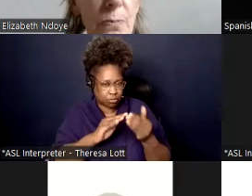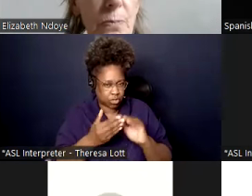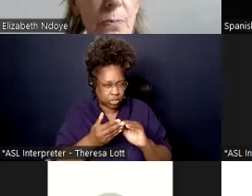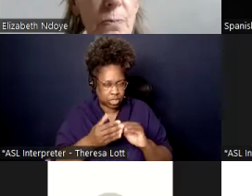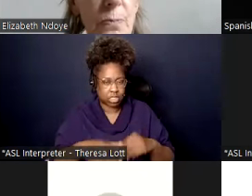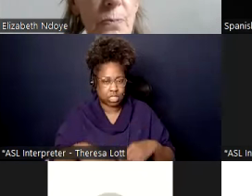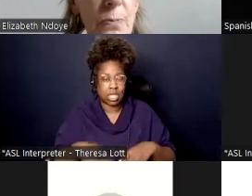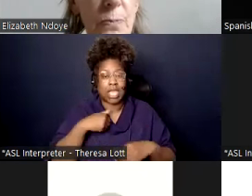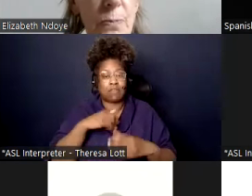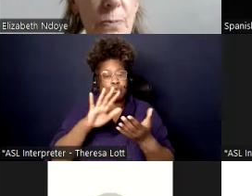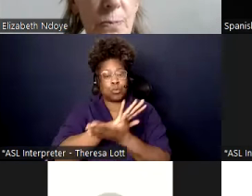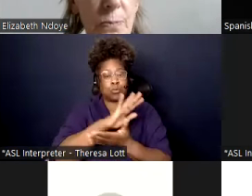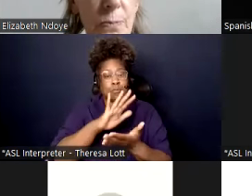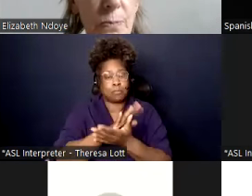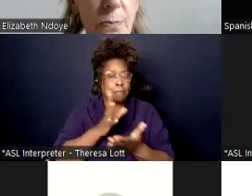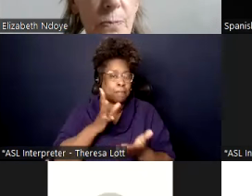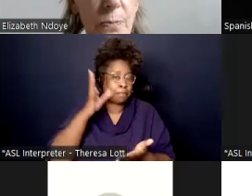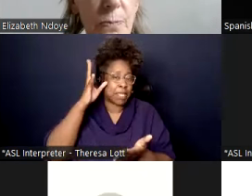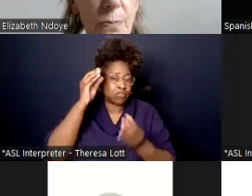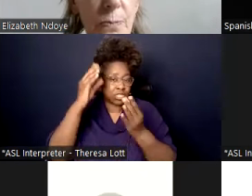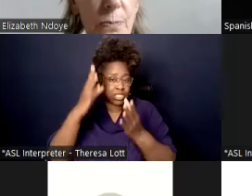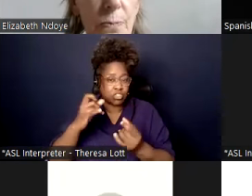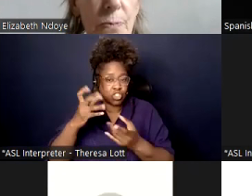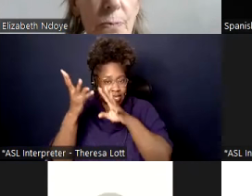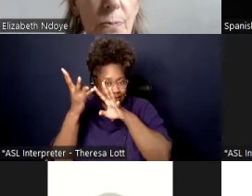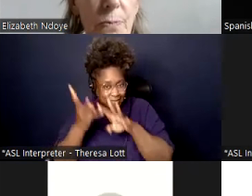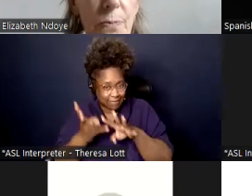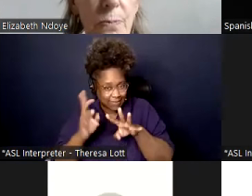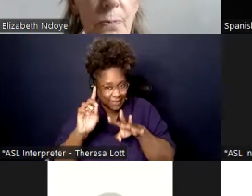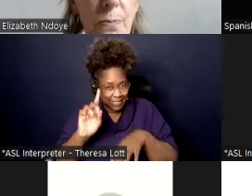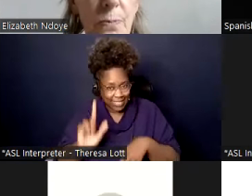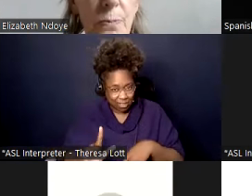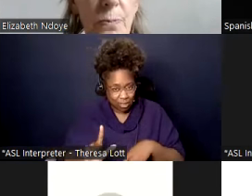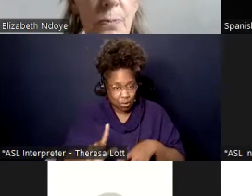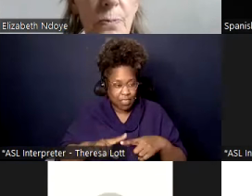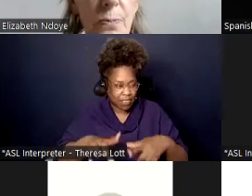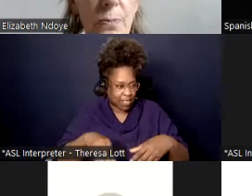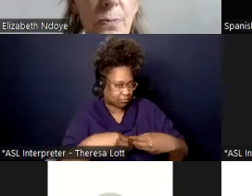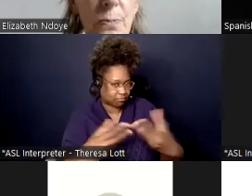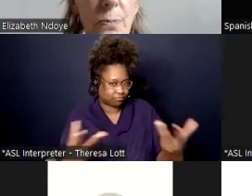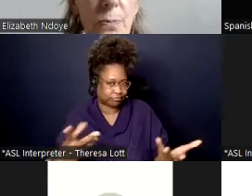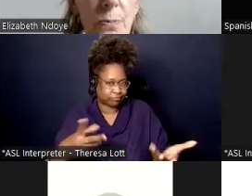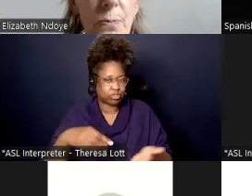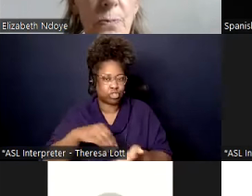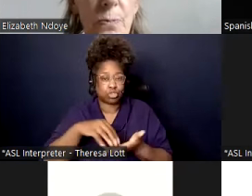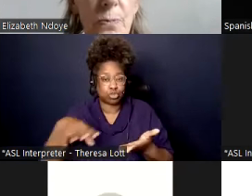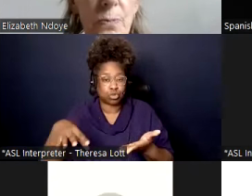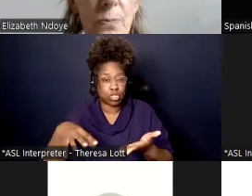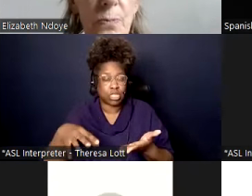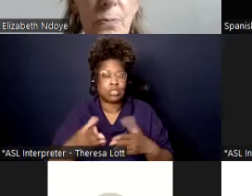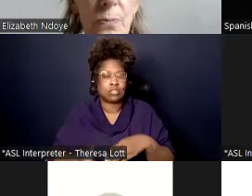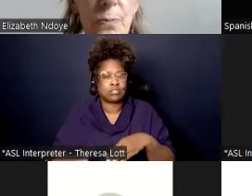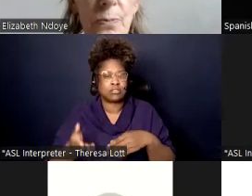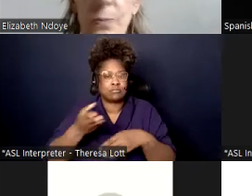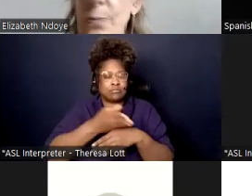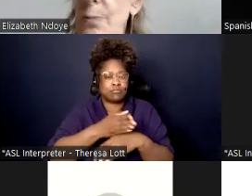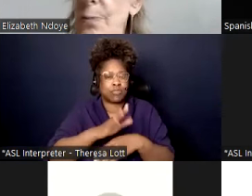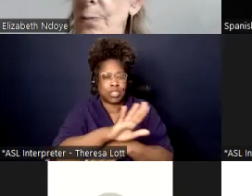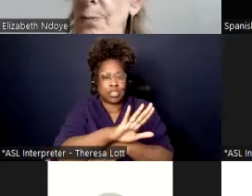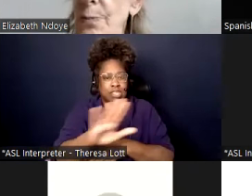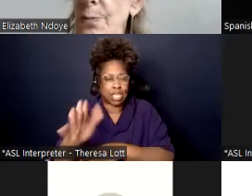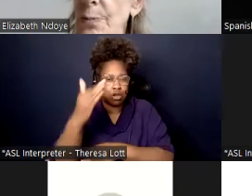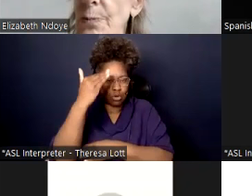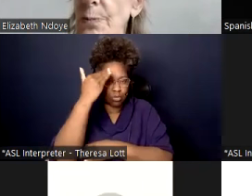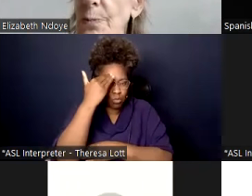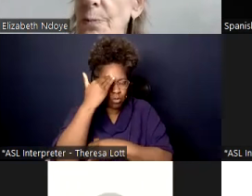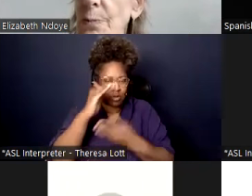and teachers would be able to give to their students to increase awareness, knowledge, and community involvement. And